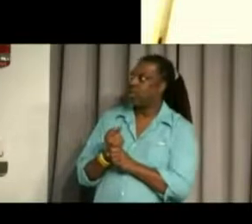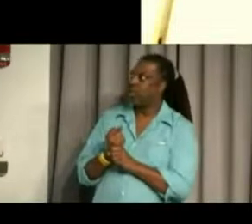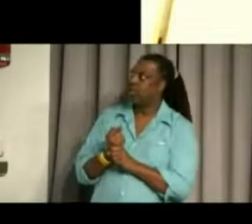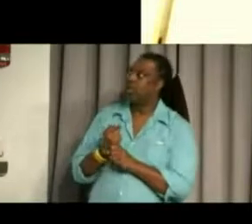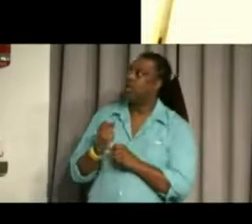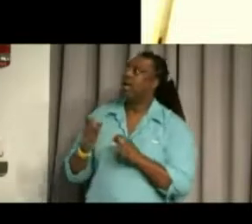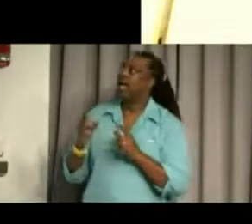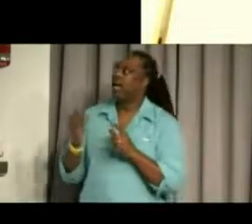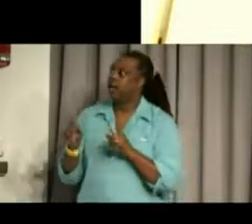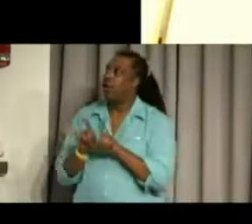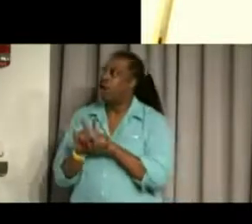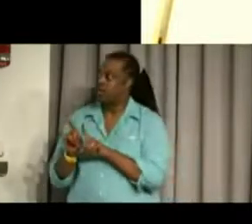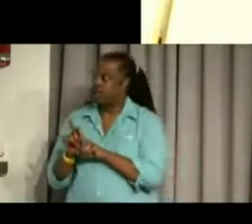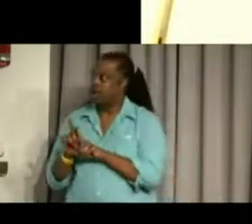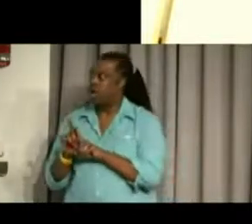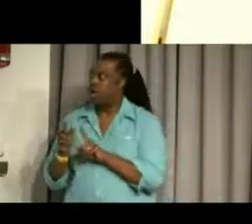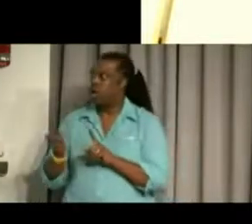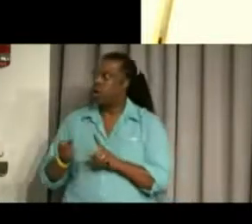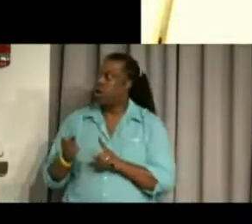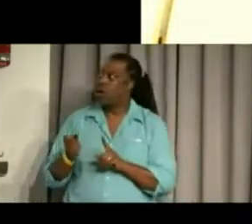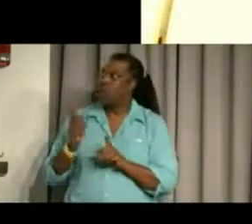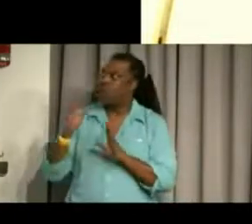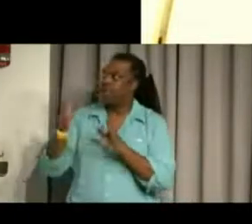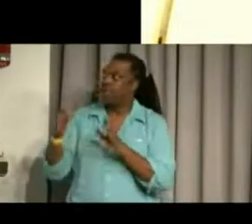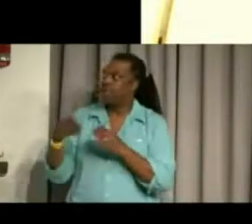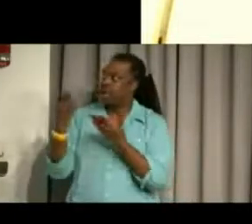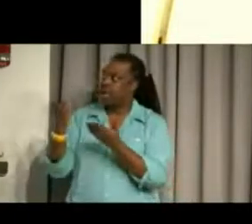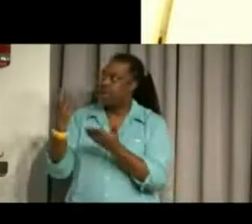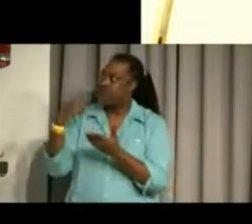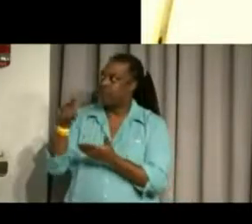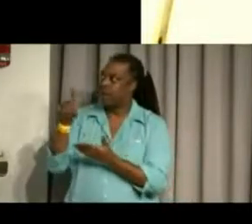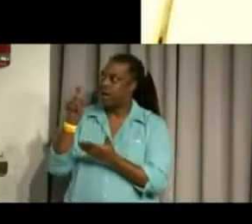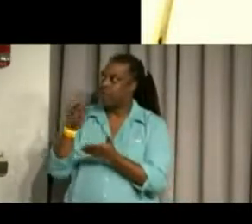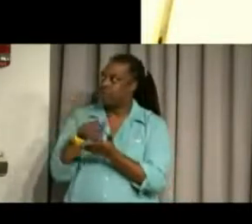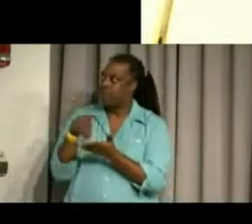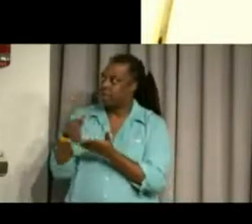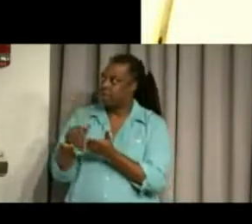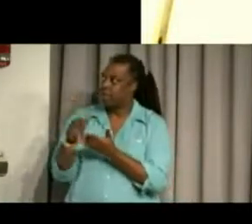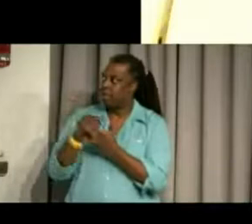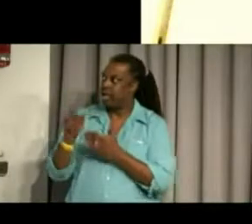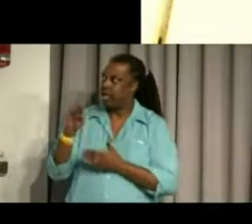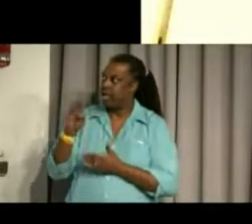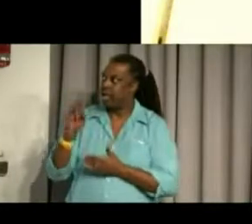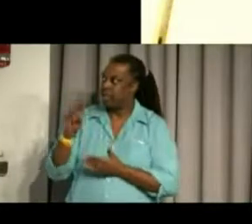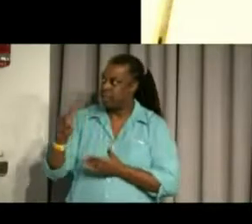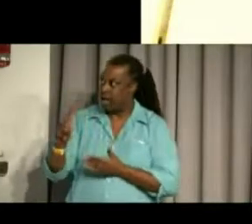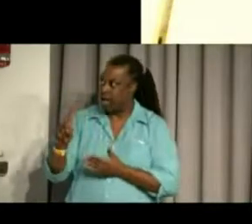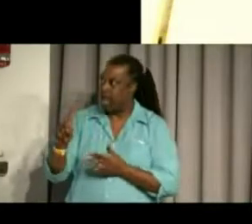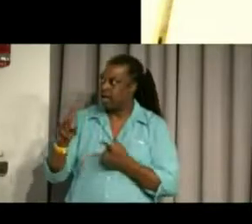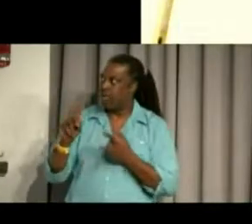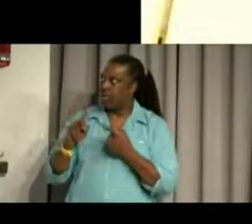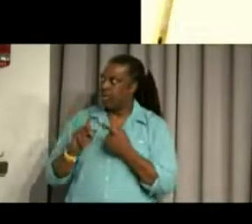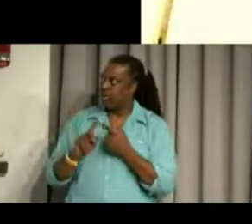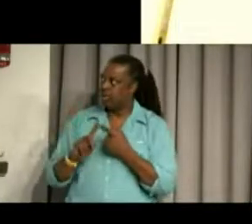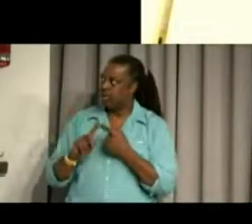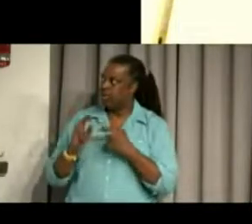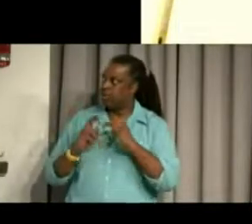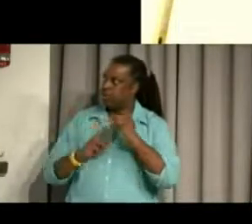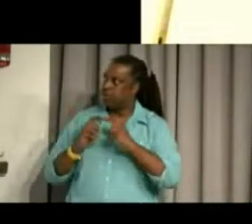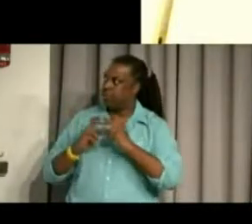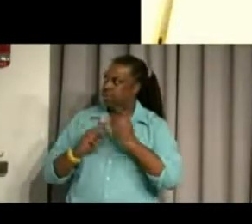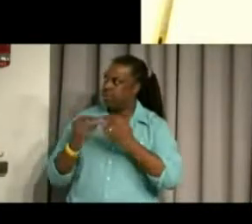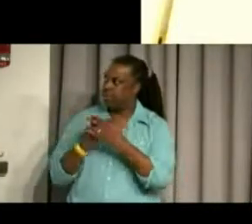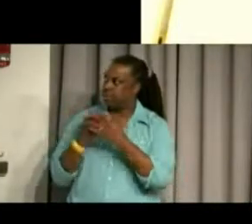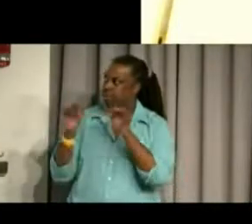then also put us up for $100 million bond to build a redundant system, the Karagadi